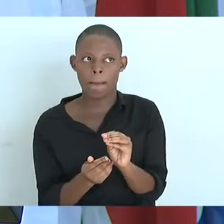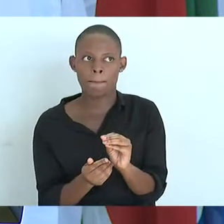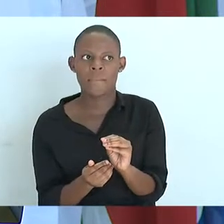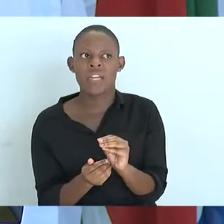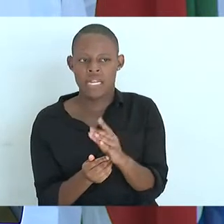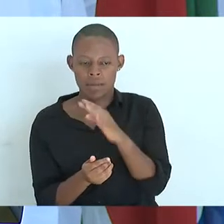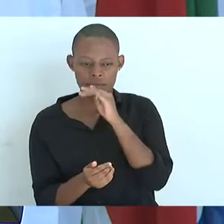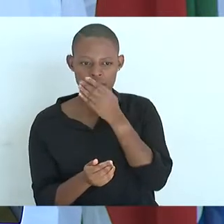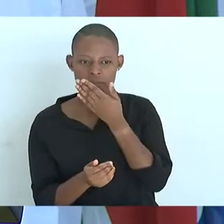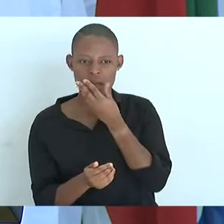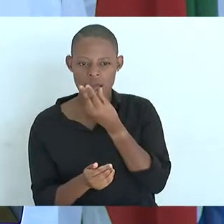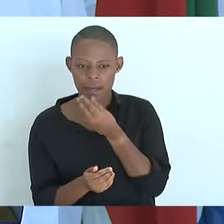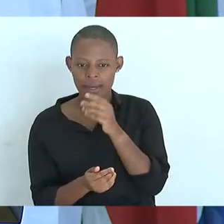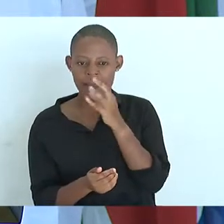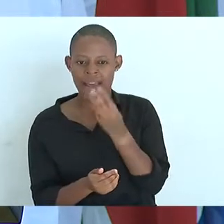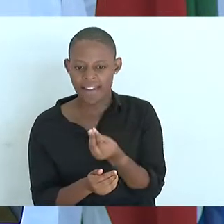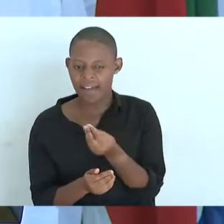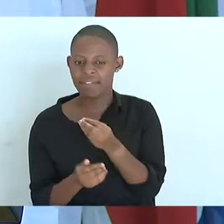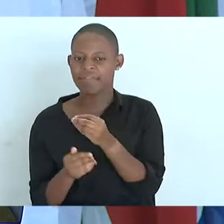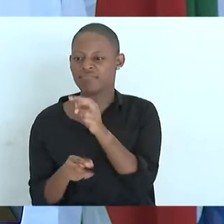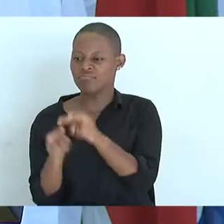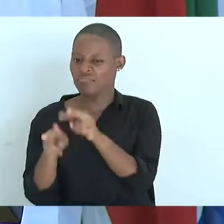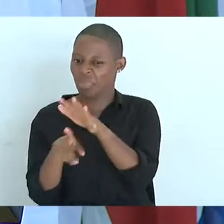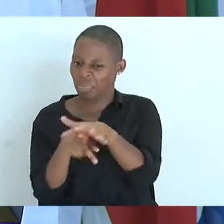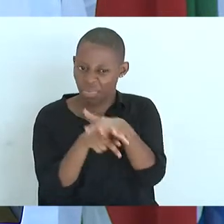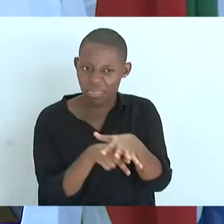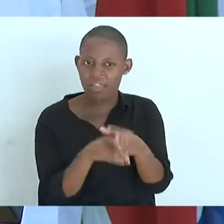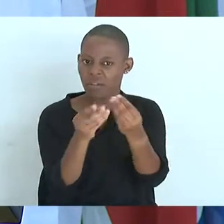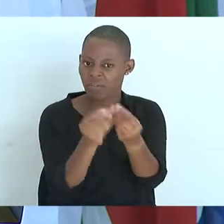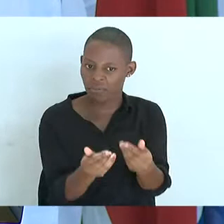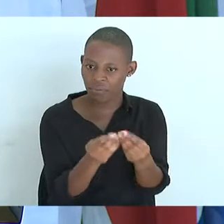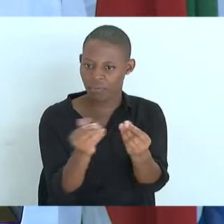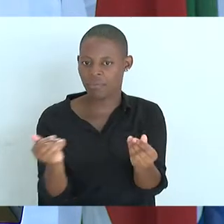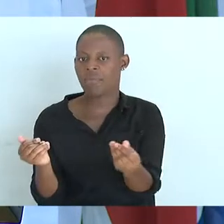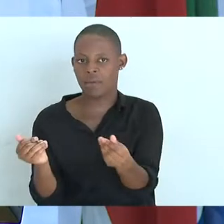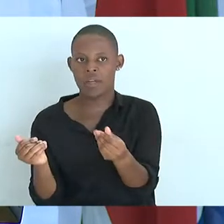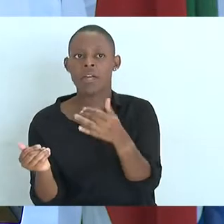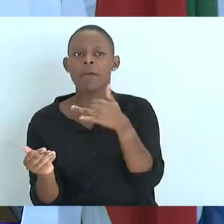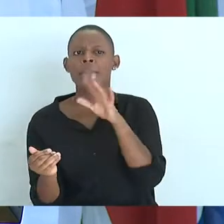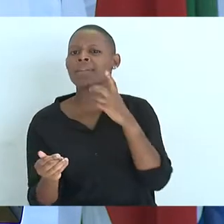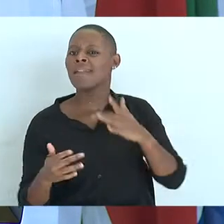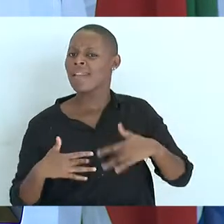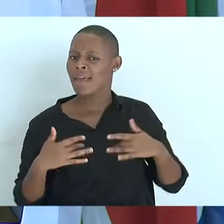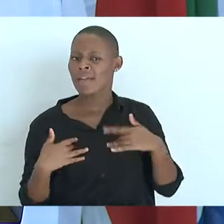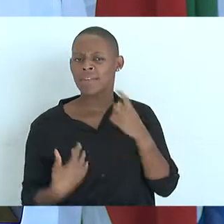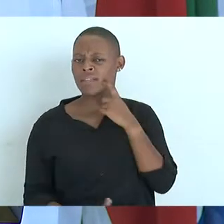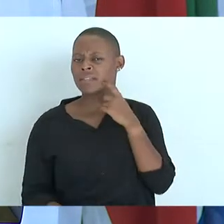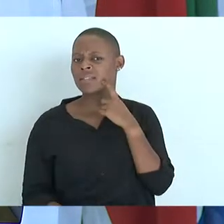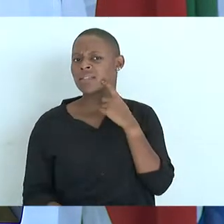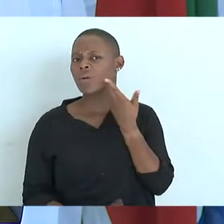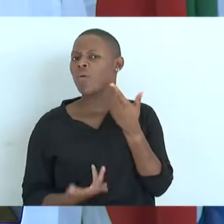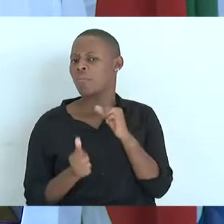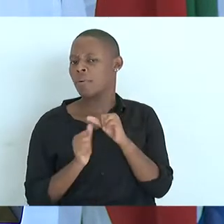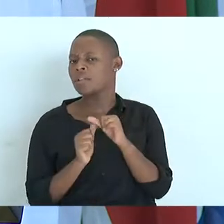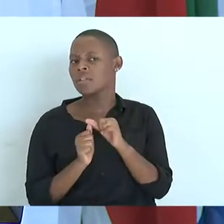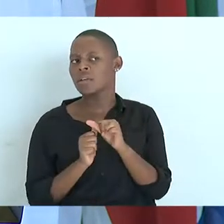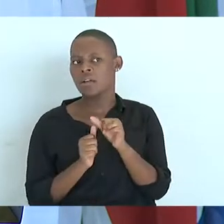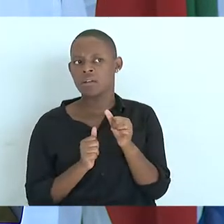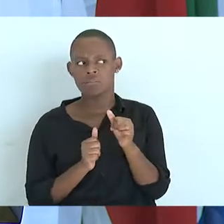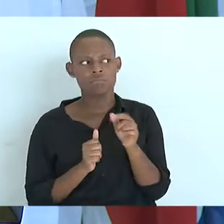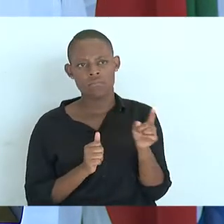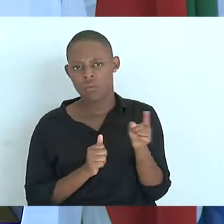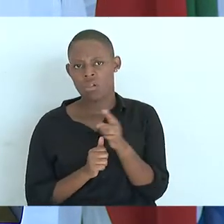stereotypes and everything, which would make life, it will make life better for